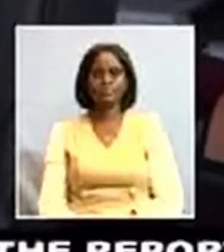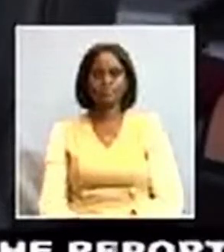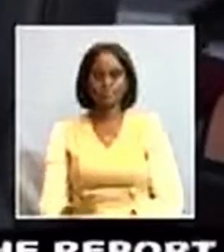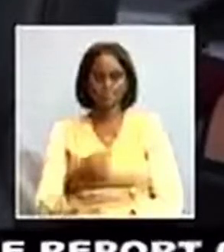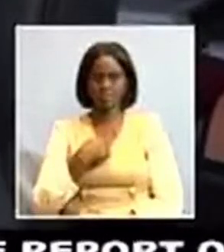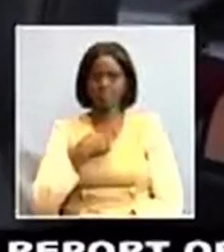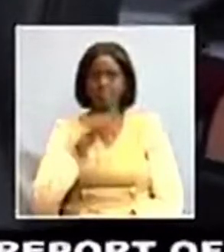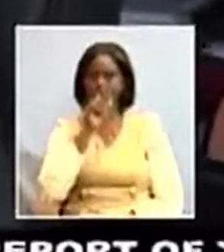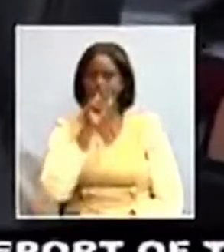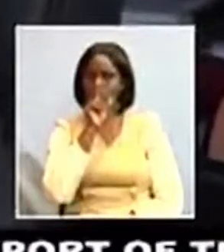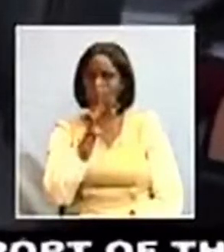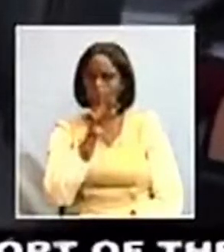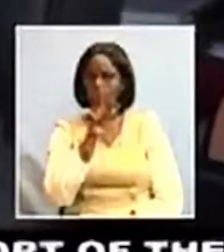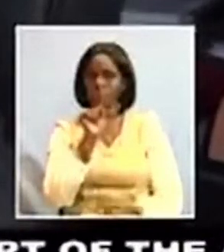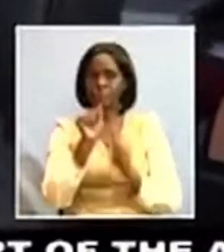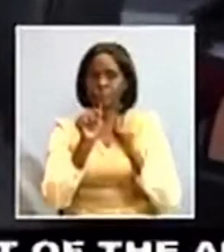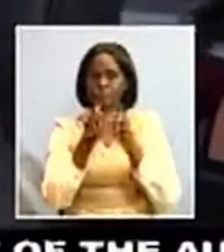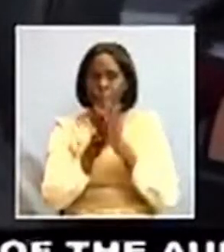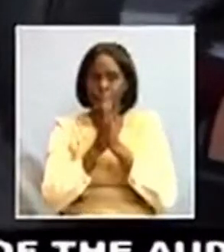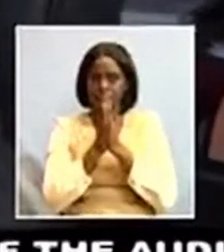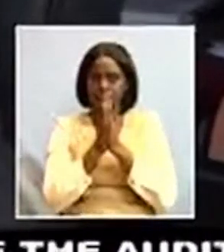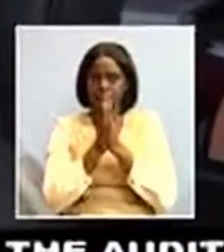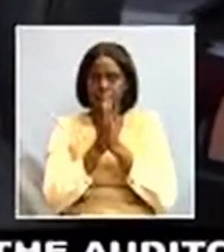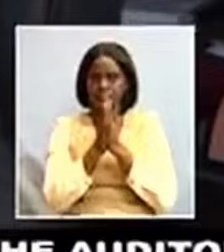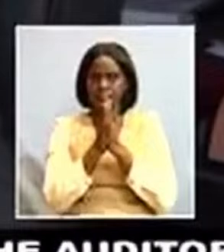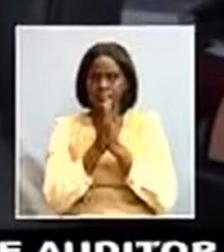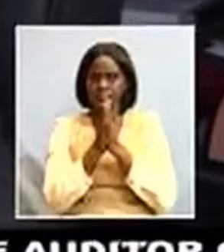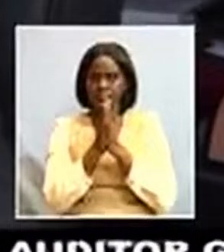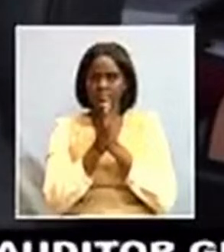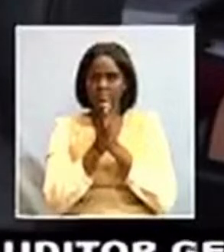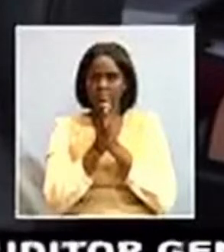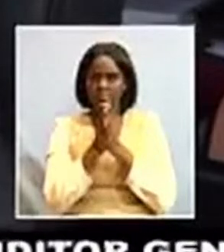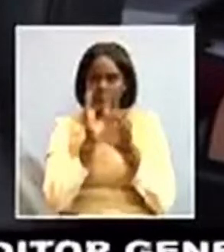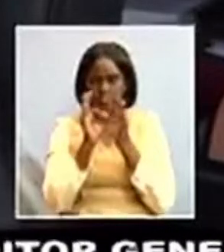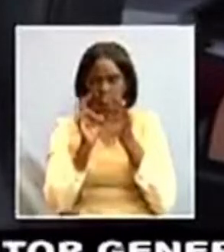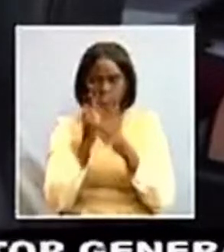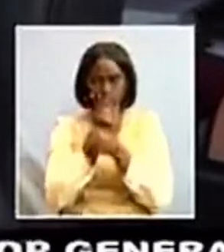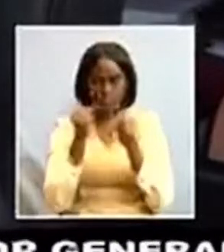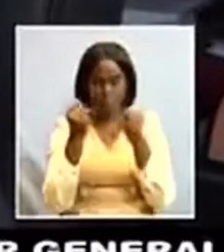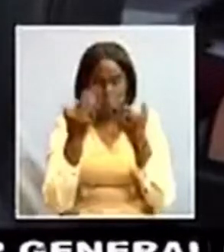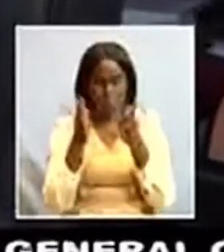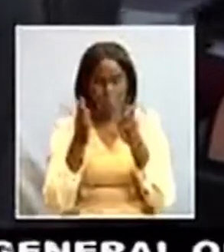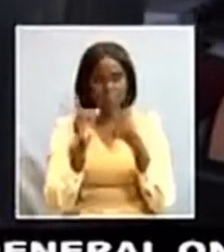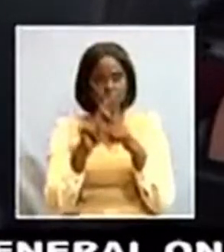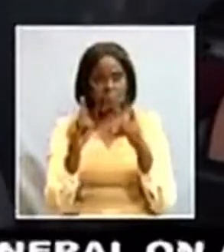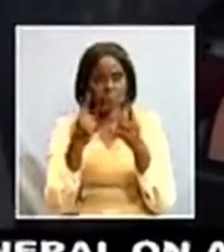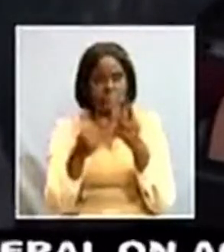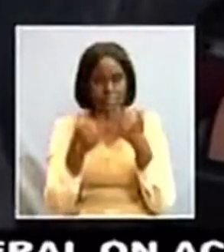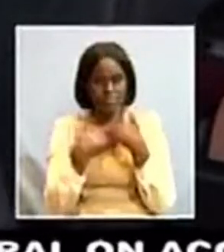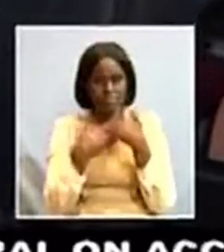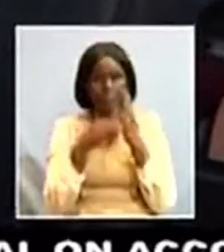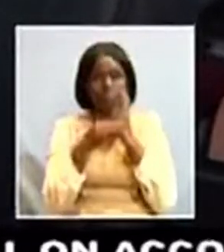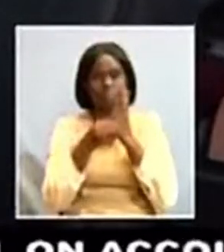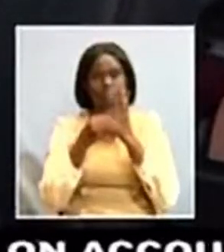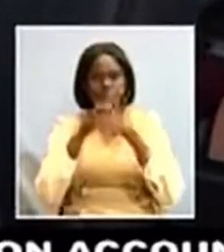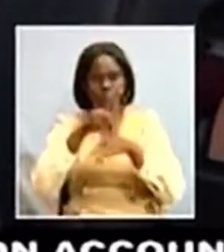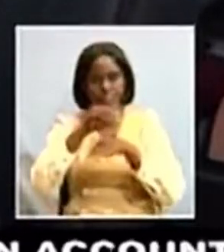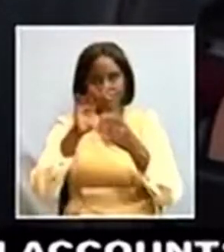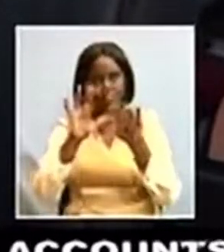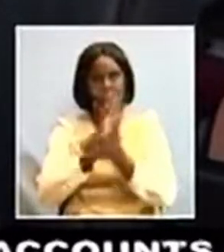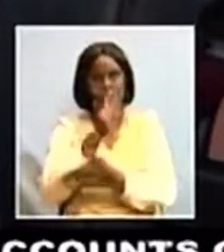sure what I'm going to ask, if it has been tackled before, but it will be guided. Page